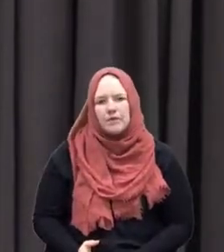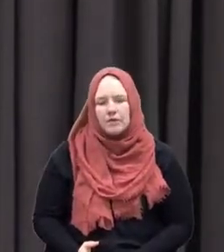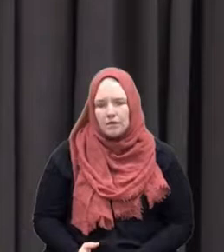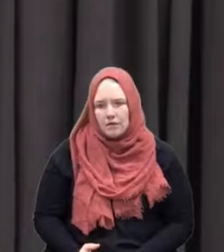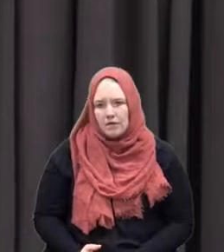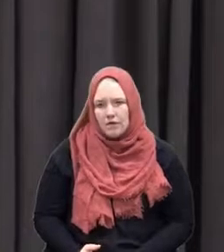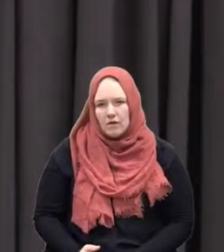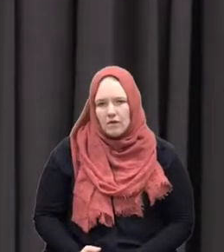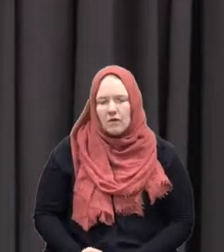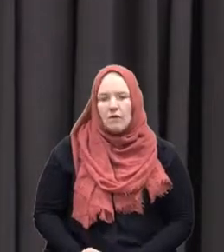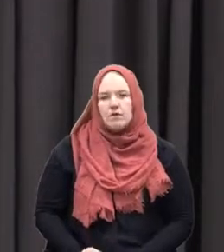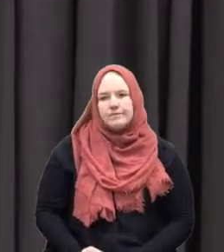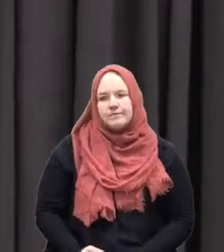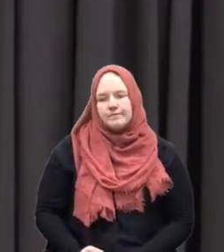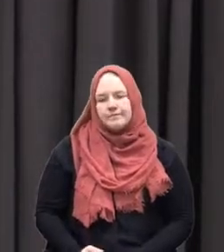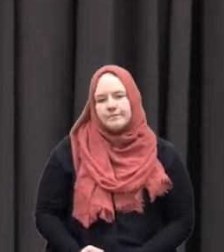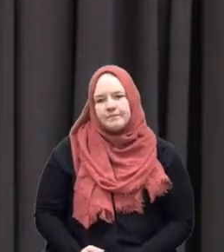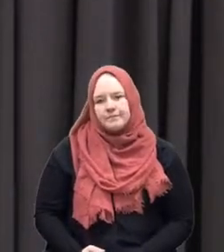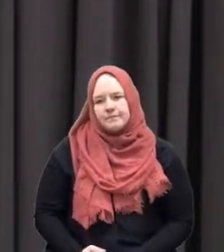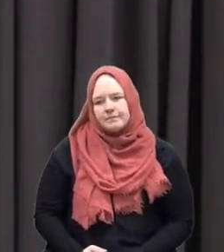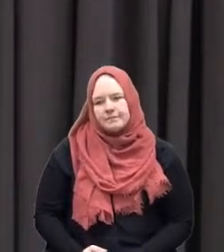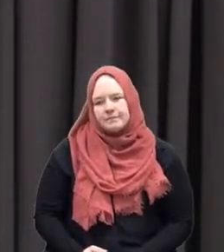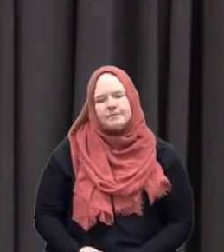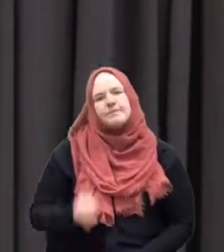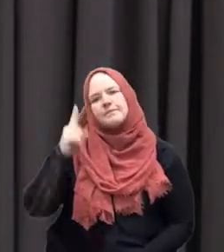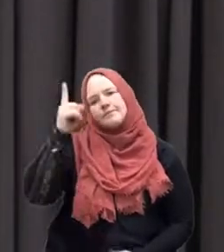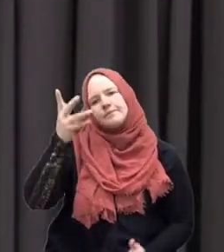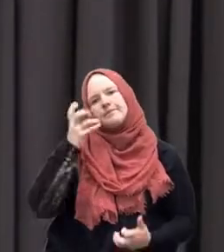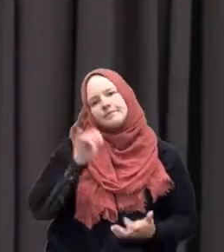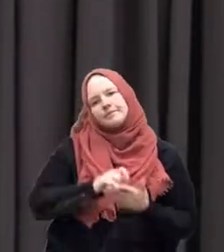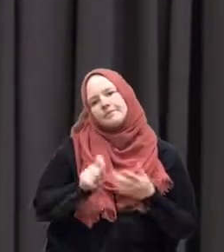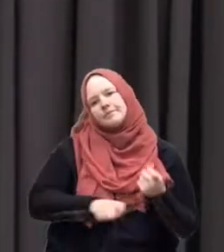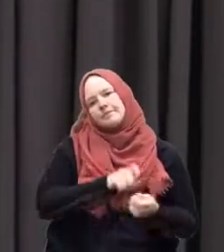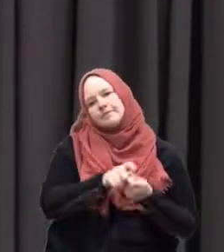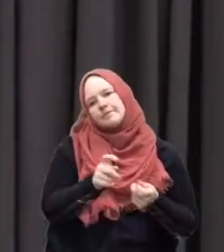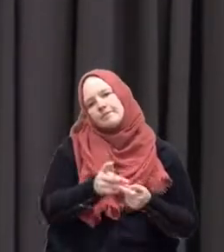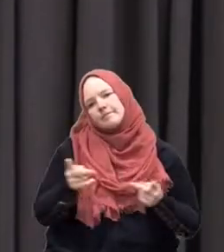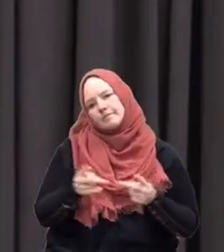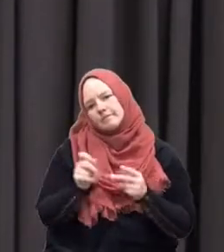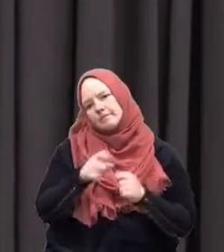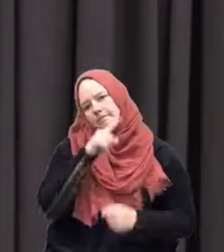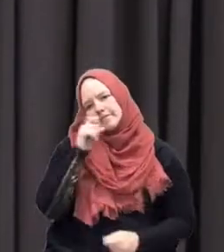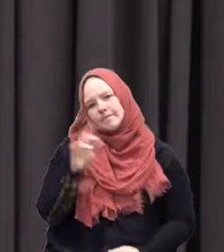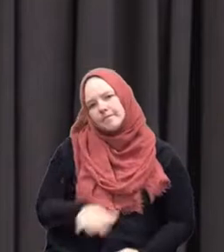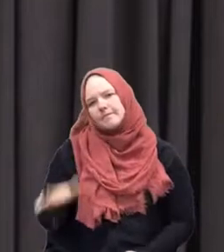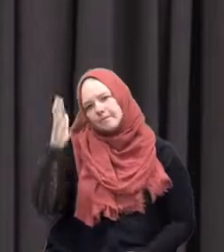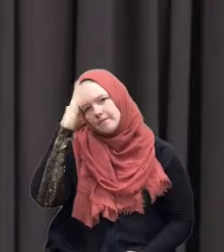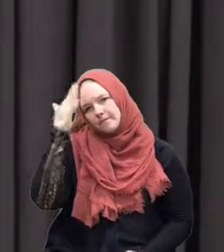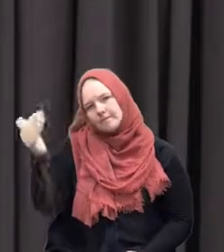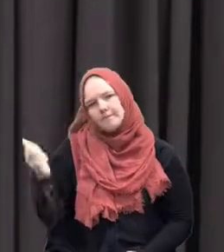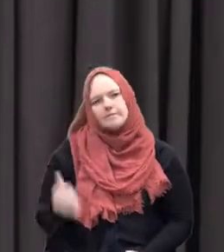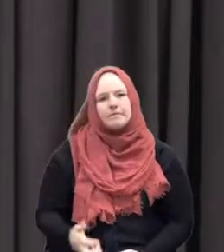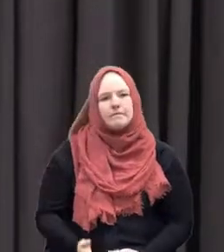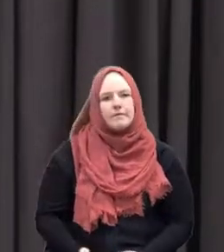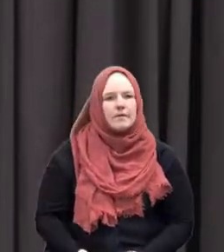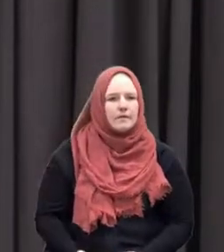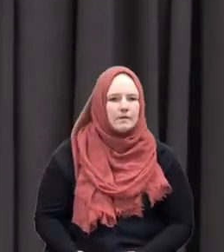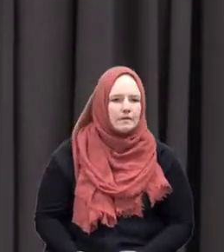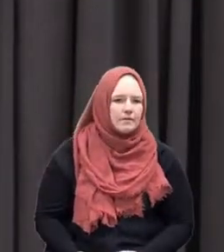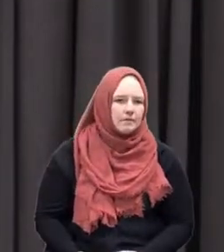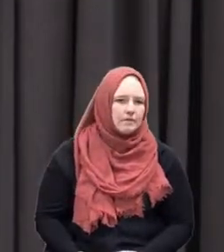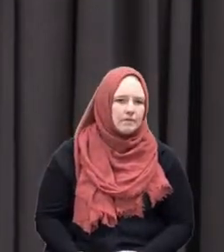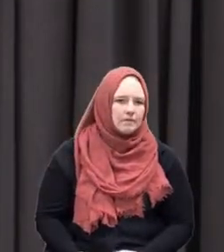ta'ala get this deen in particular in the desert? Imagine the